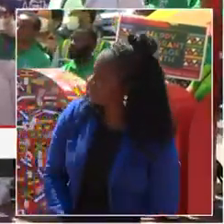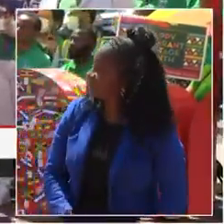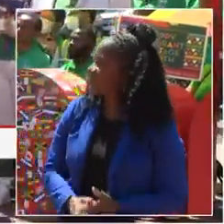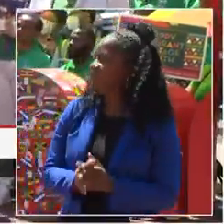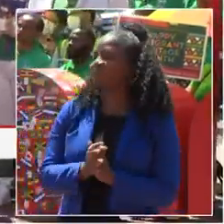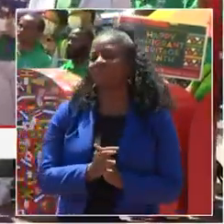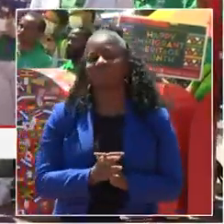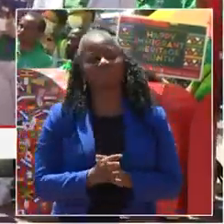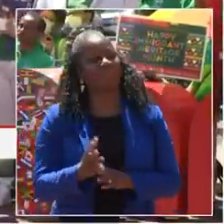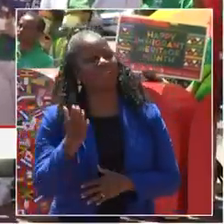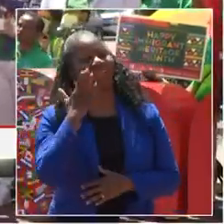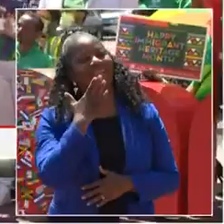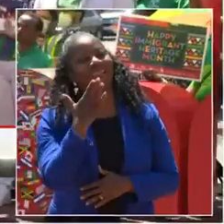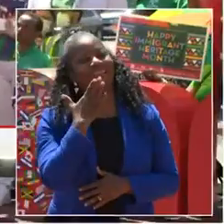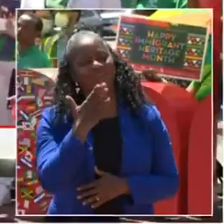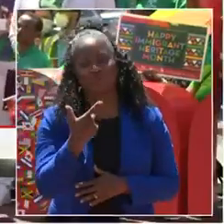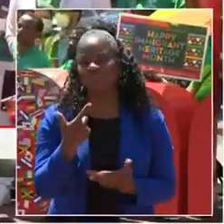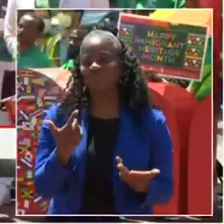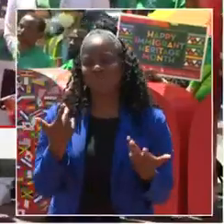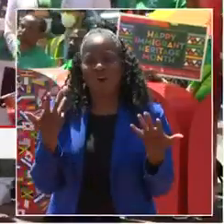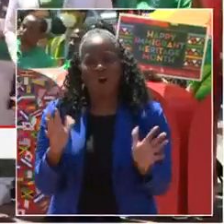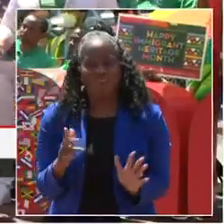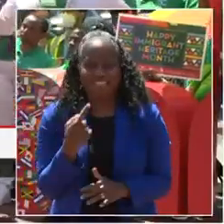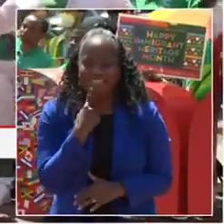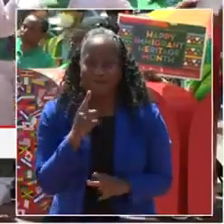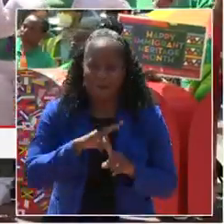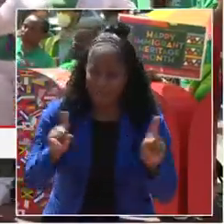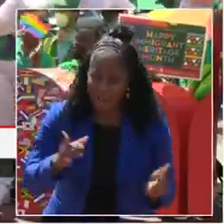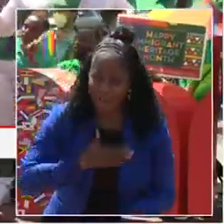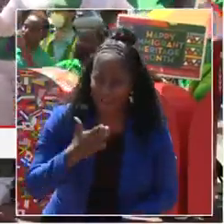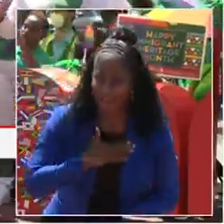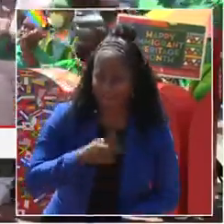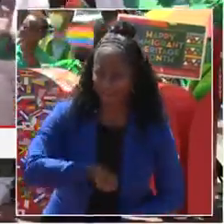Thank you. It's been said before, but happy Pride!